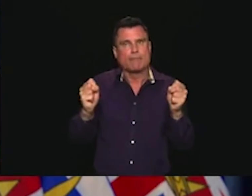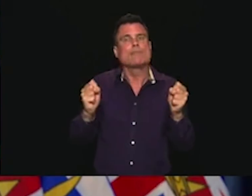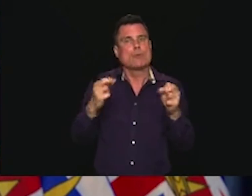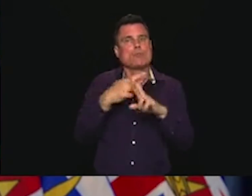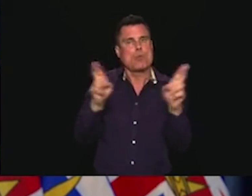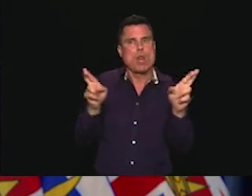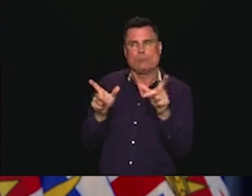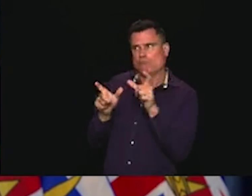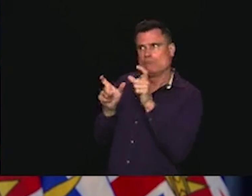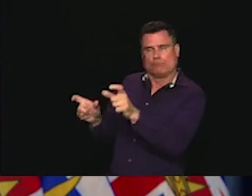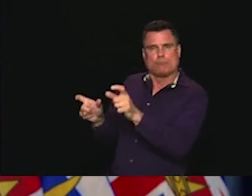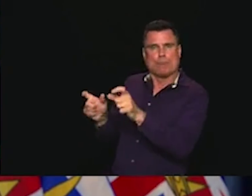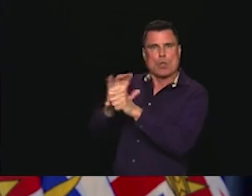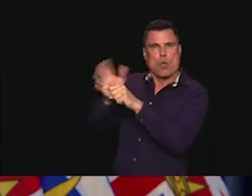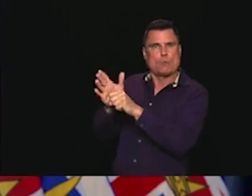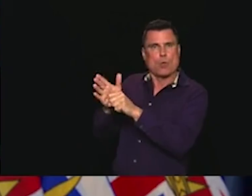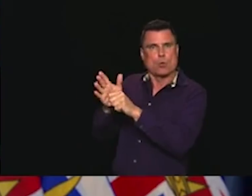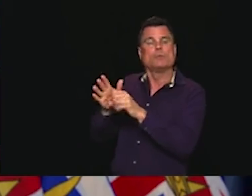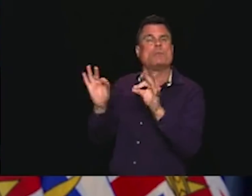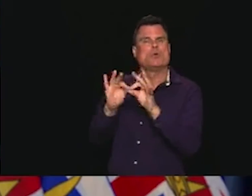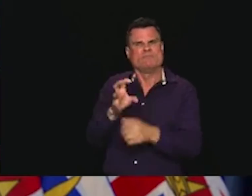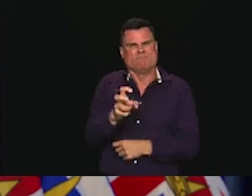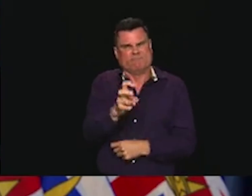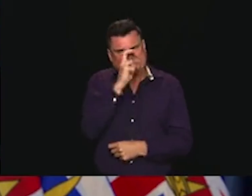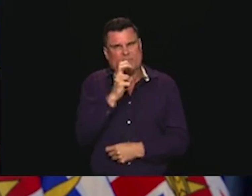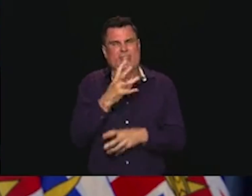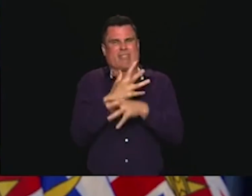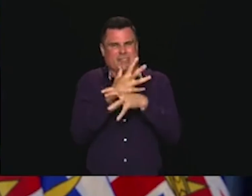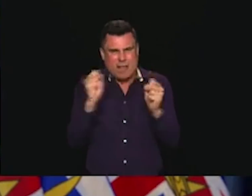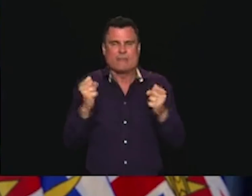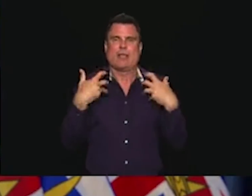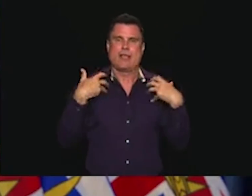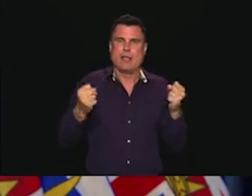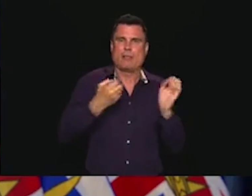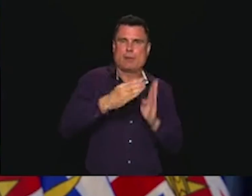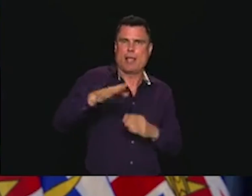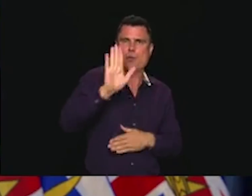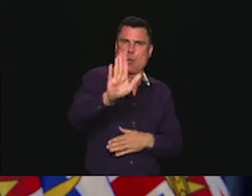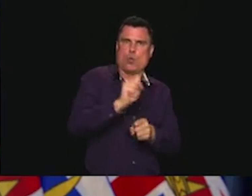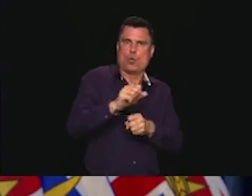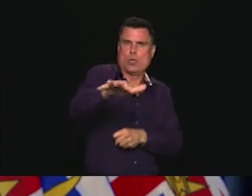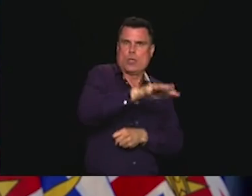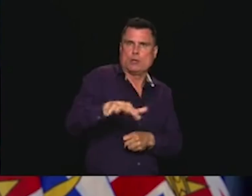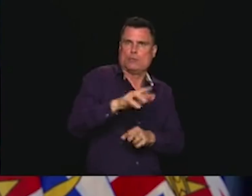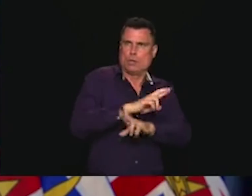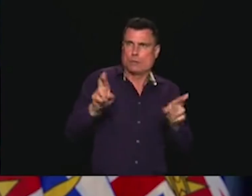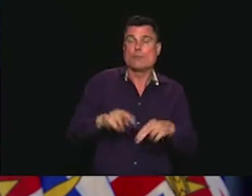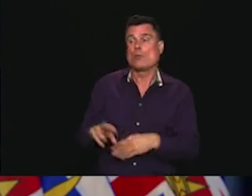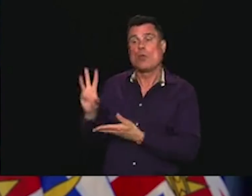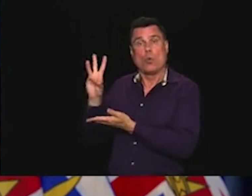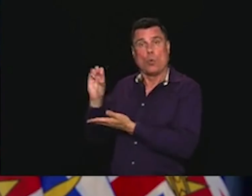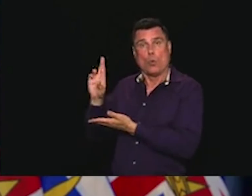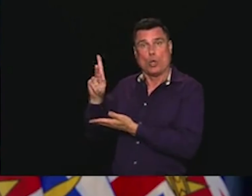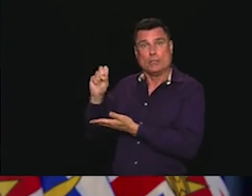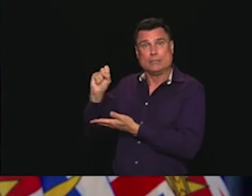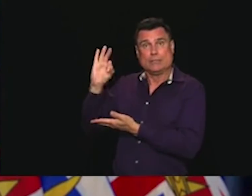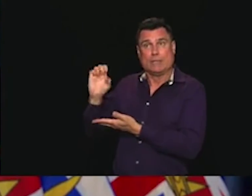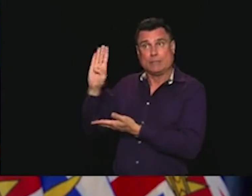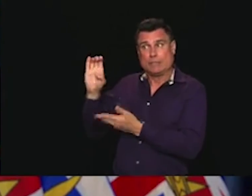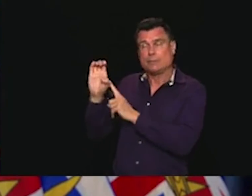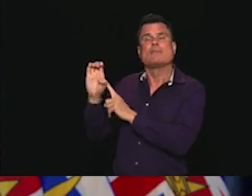your customers, and all of us the confidence that we need that we're doing all we can to keep people safe. I also